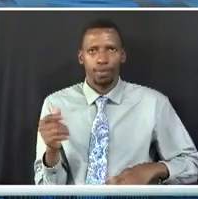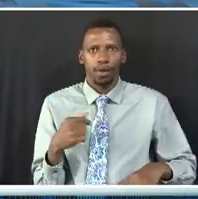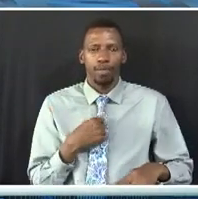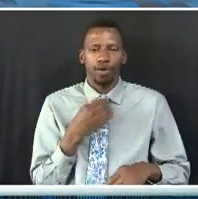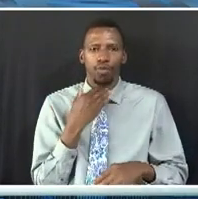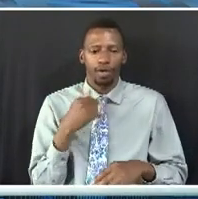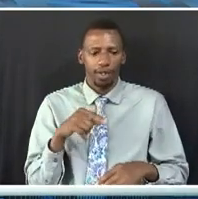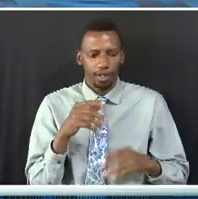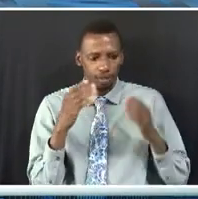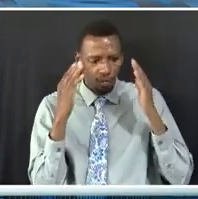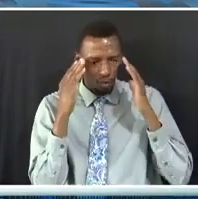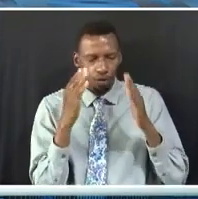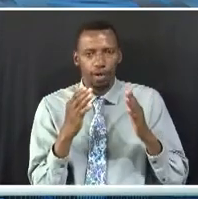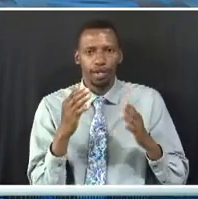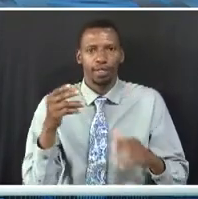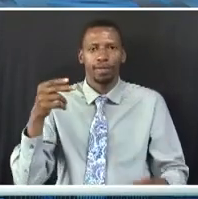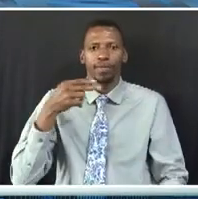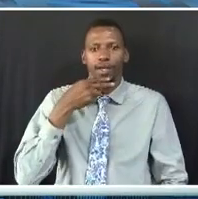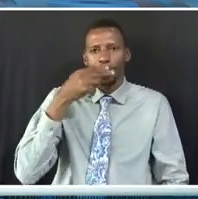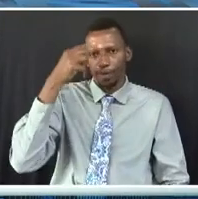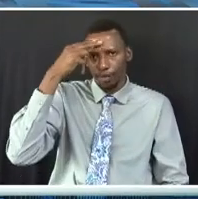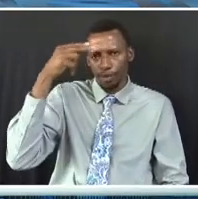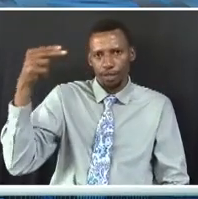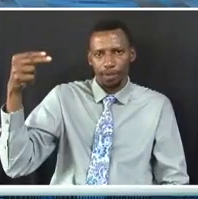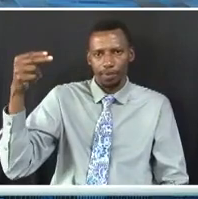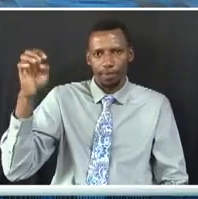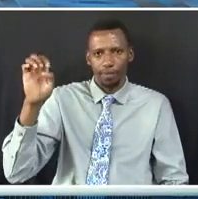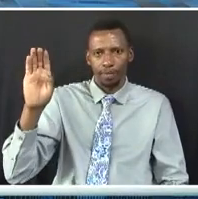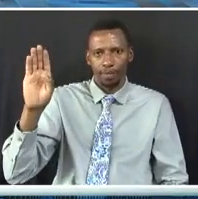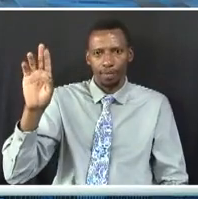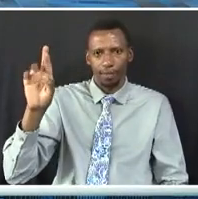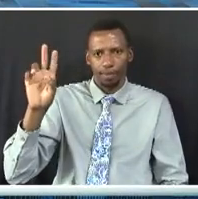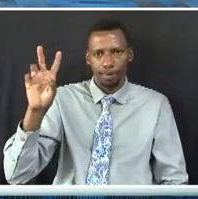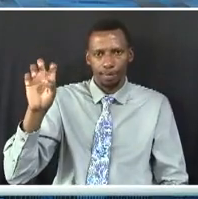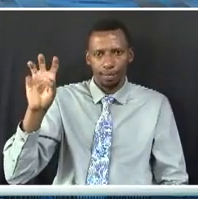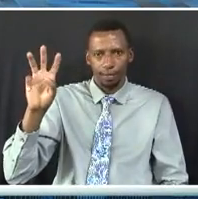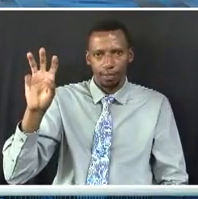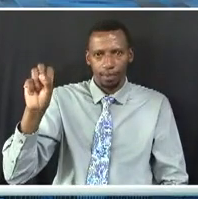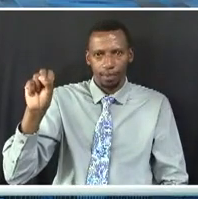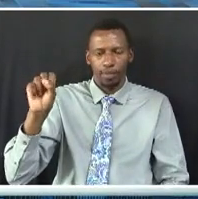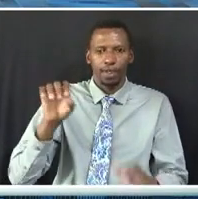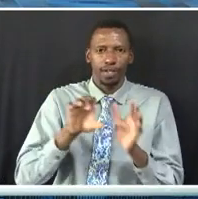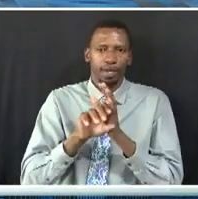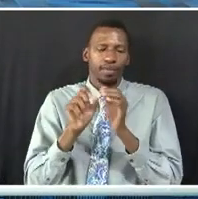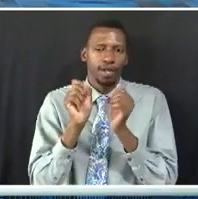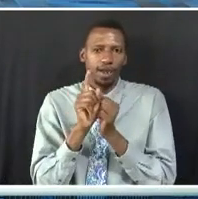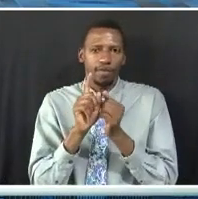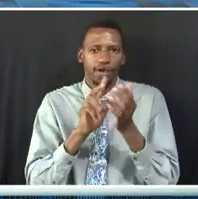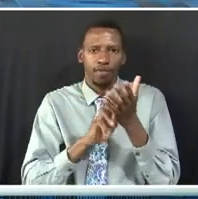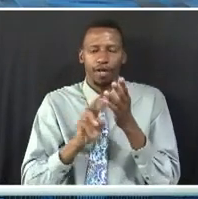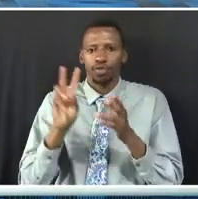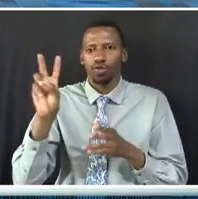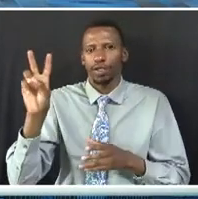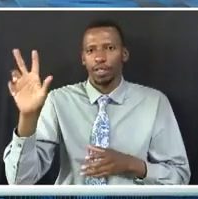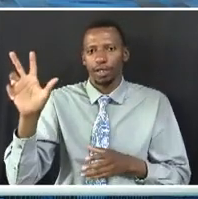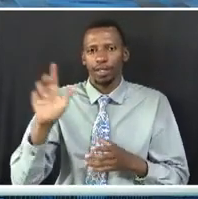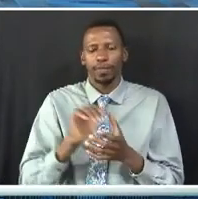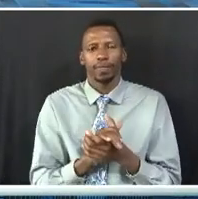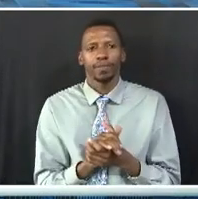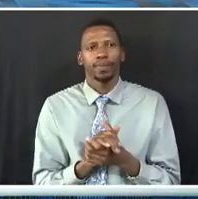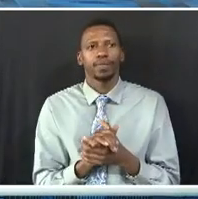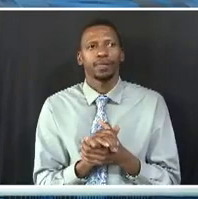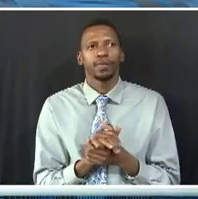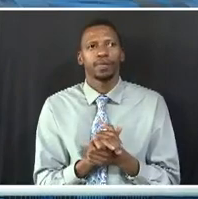to look at Hebrews chapter 11, verse 23, from the Amplified Version of the Bible.